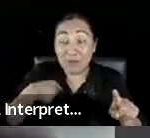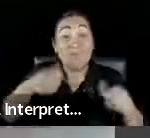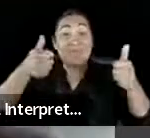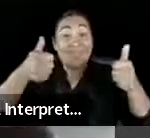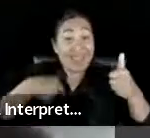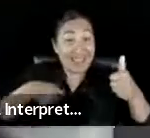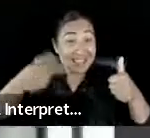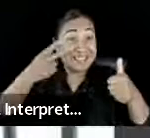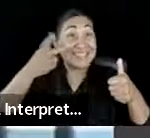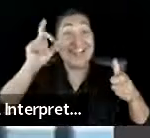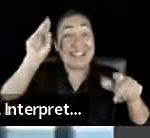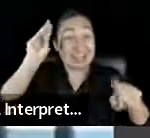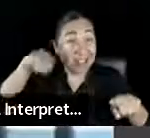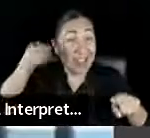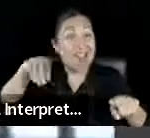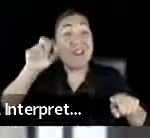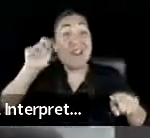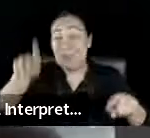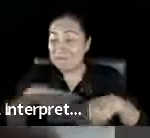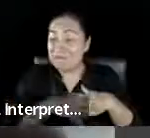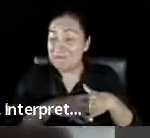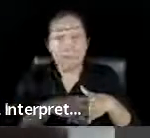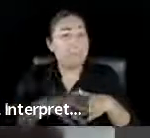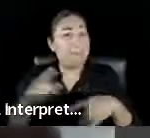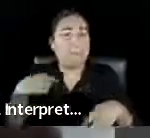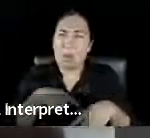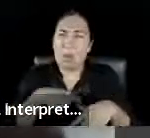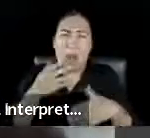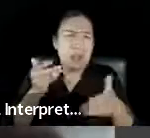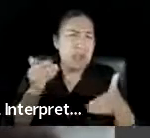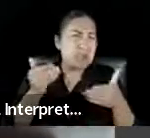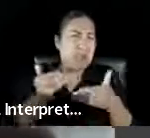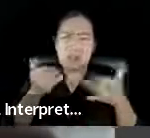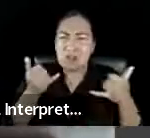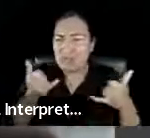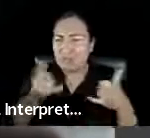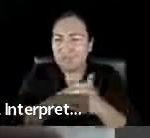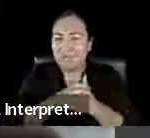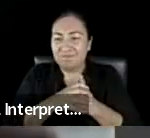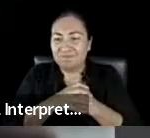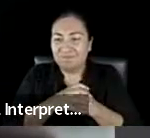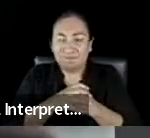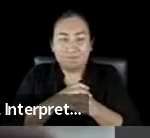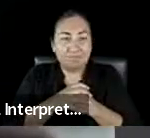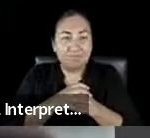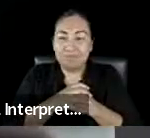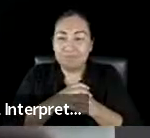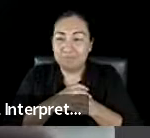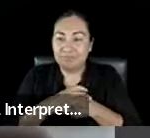I see some heads nodding. Okay, Yeah. we're closer. We're closer.